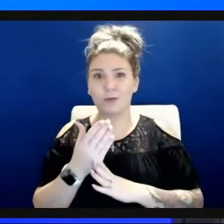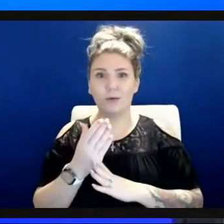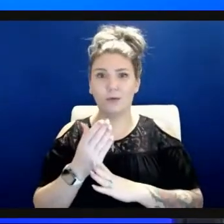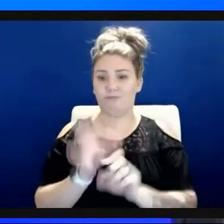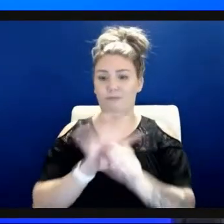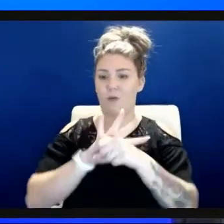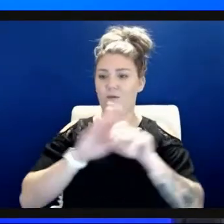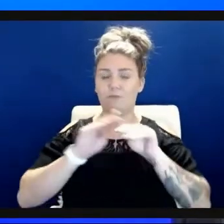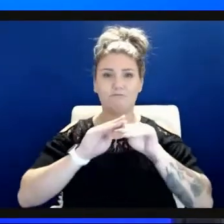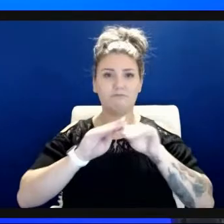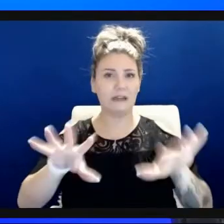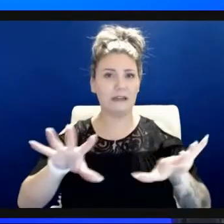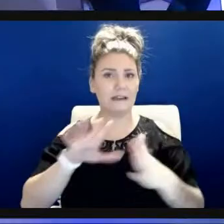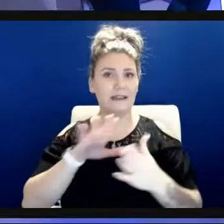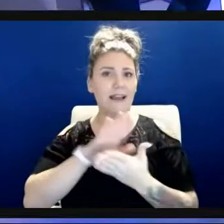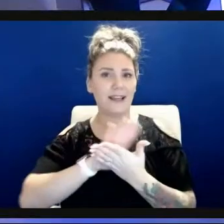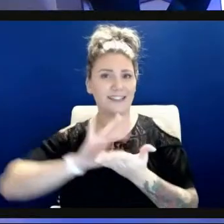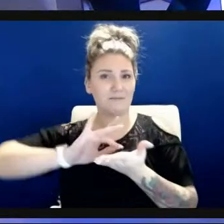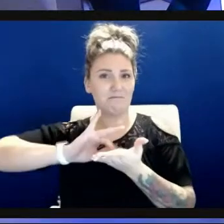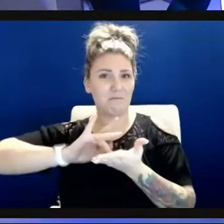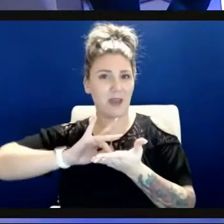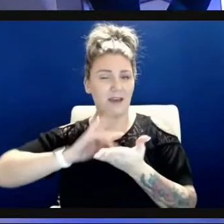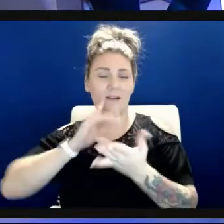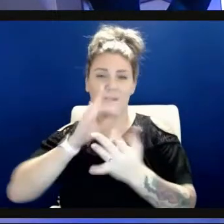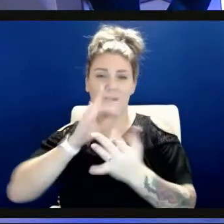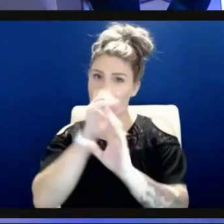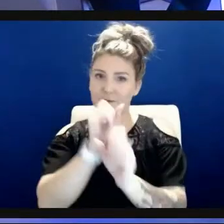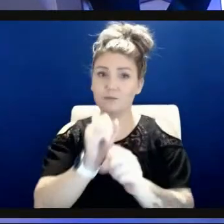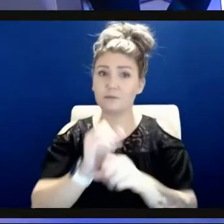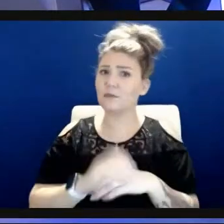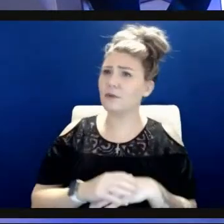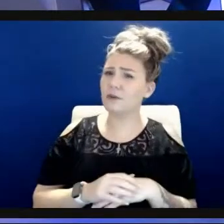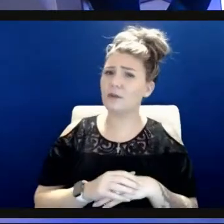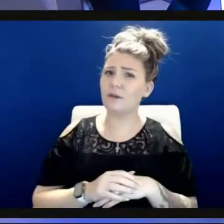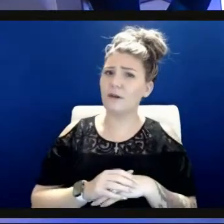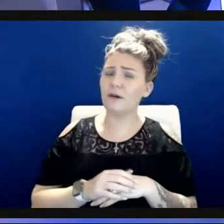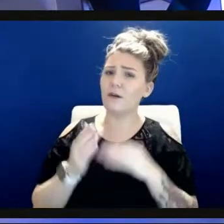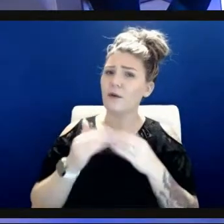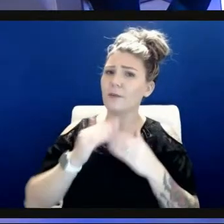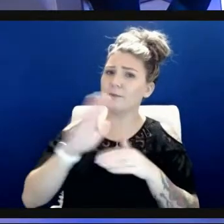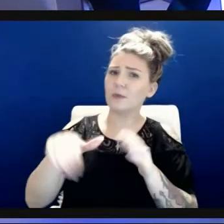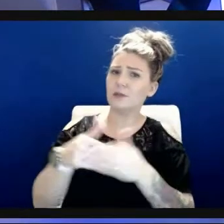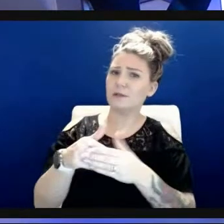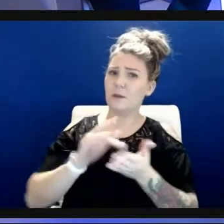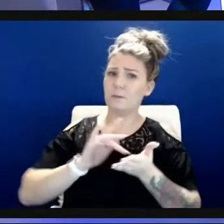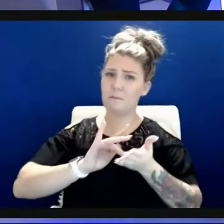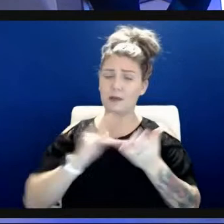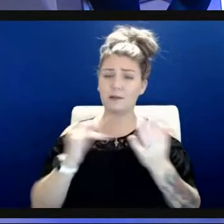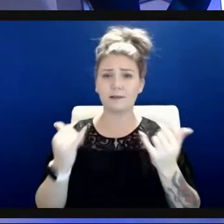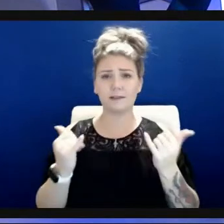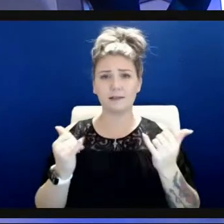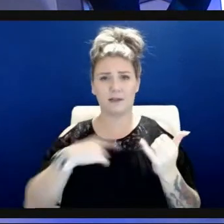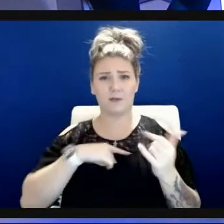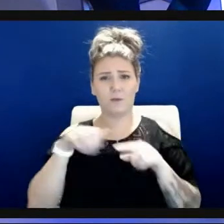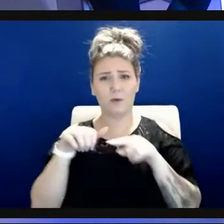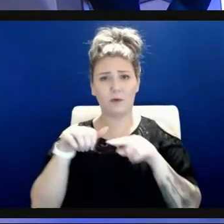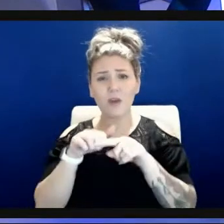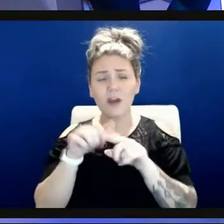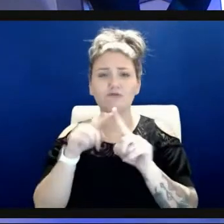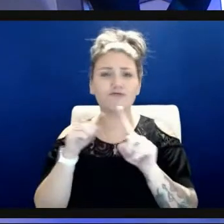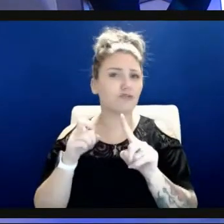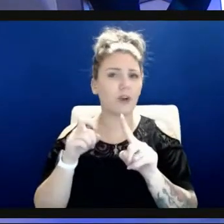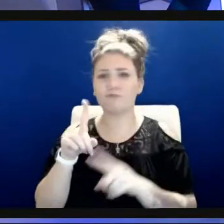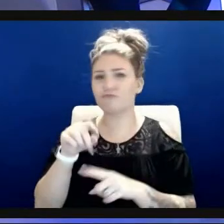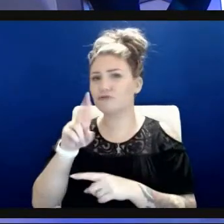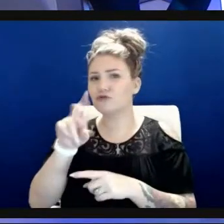academic medicine is what attracts me. And in fact, isn't almost all medicine today that we practice, from drugs and new therapies